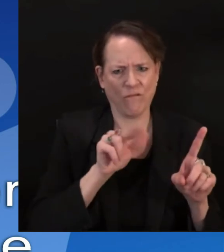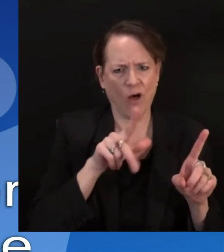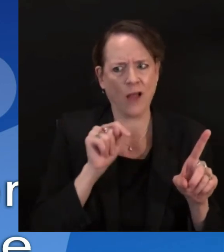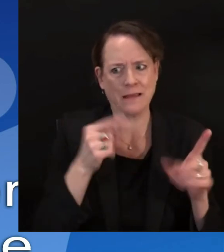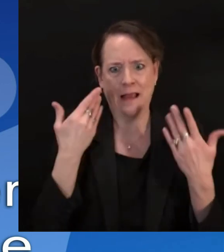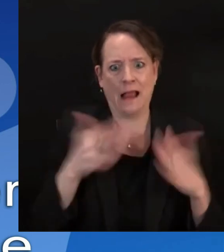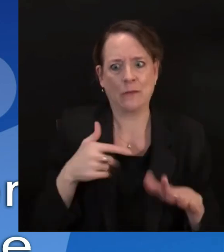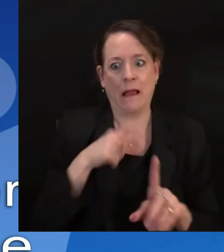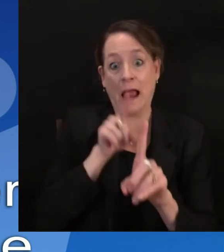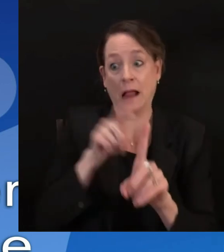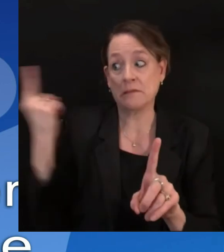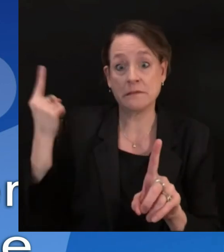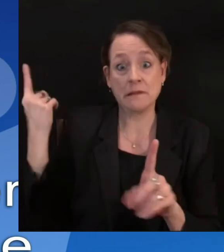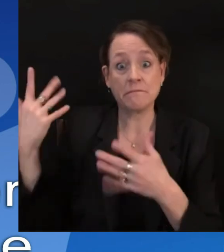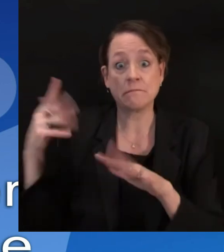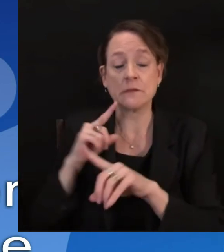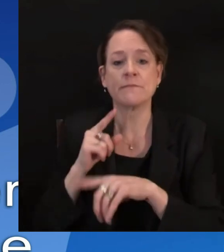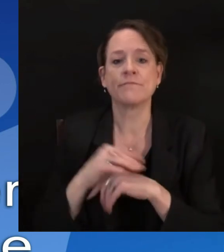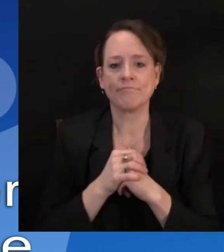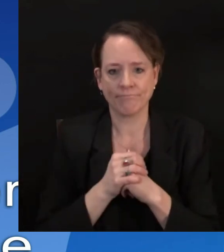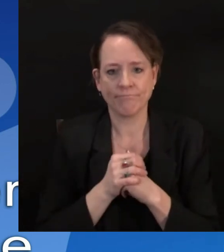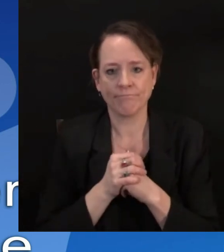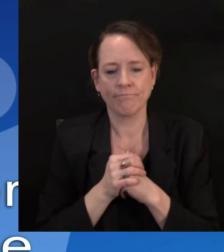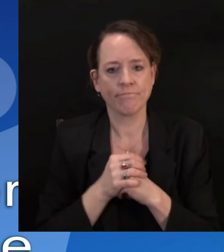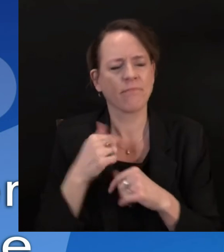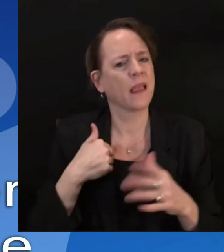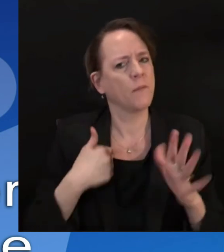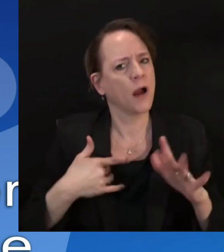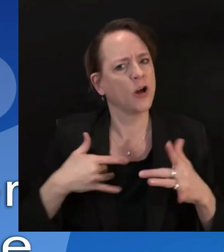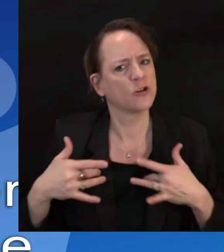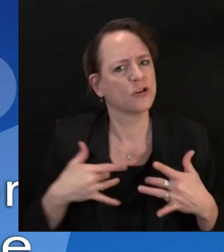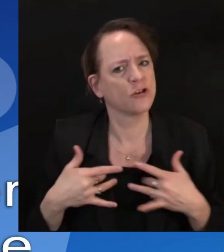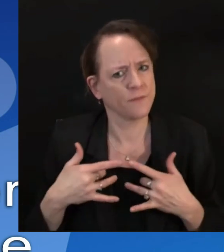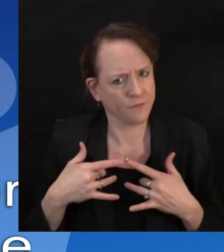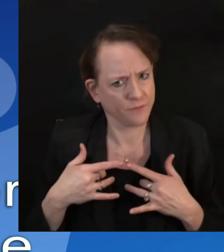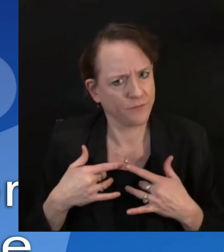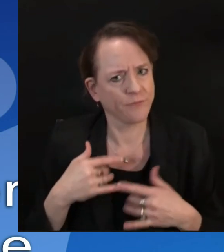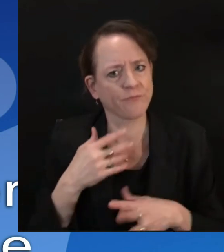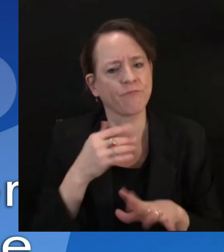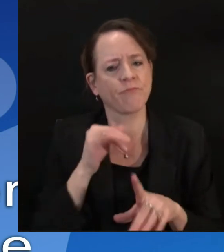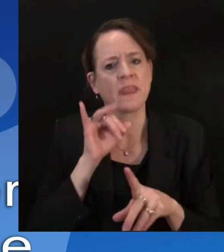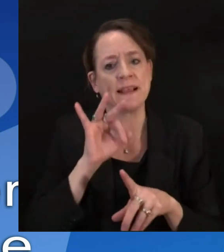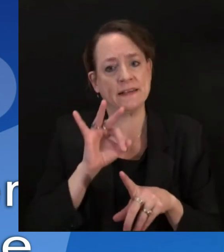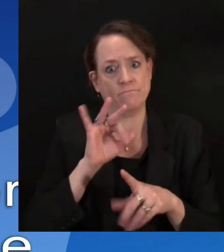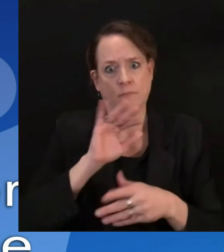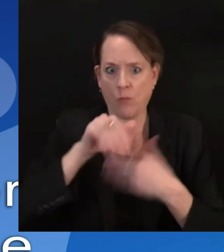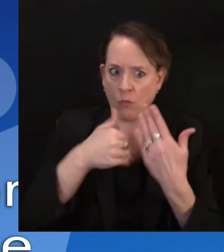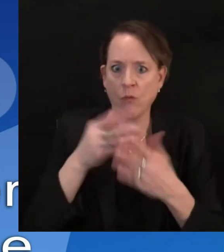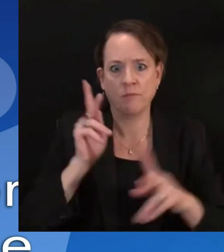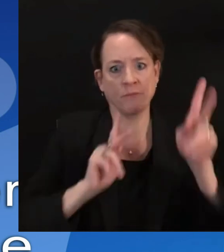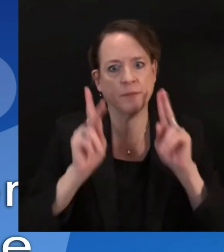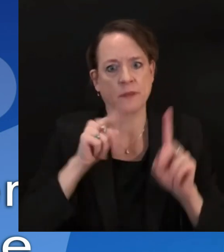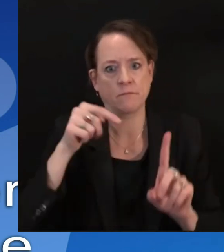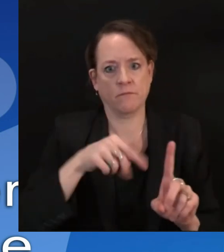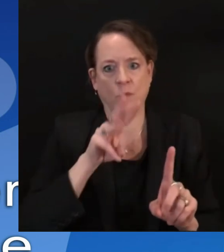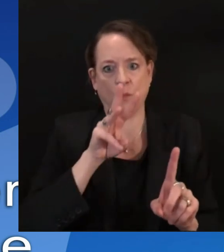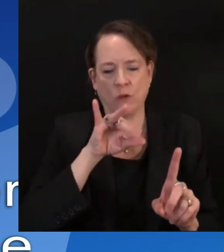as to if everyone in Wisconsin starts doing these at-home test kits, if they will overwhelm the labs and delay the